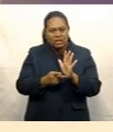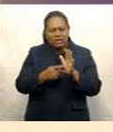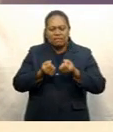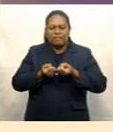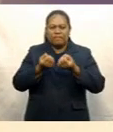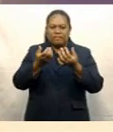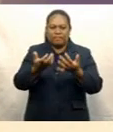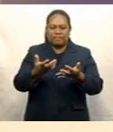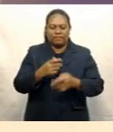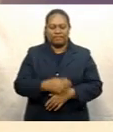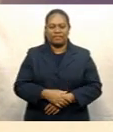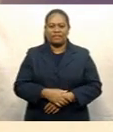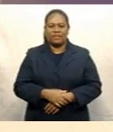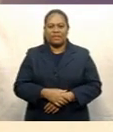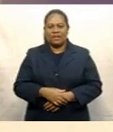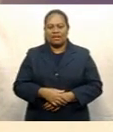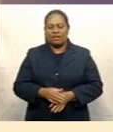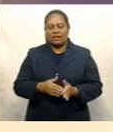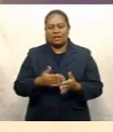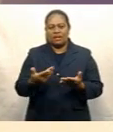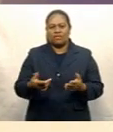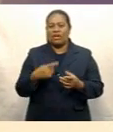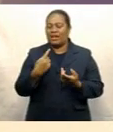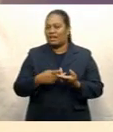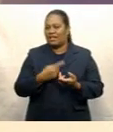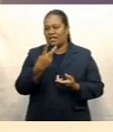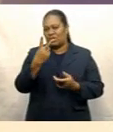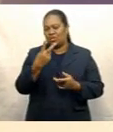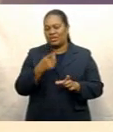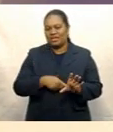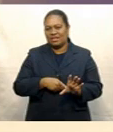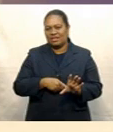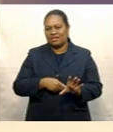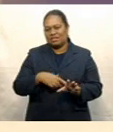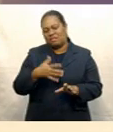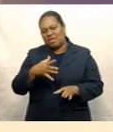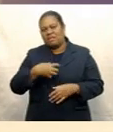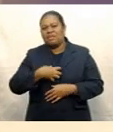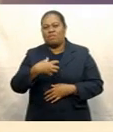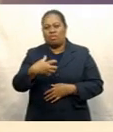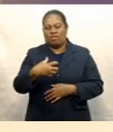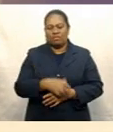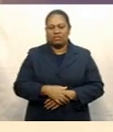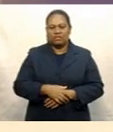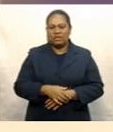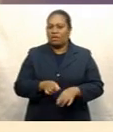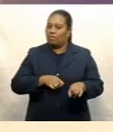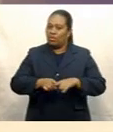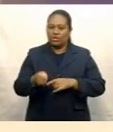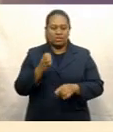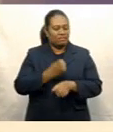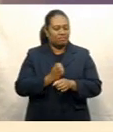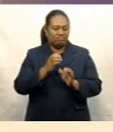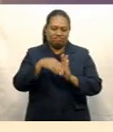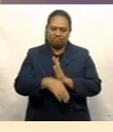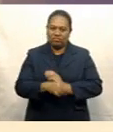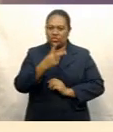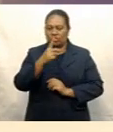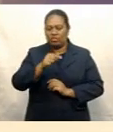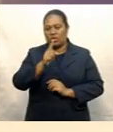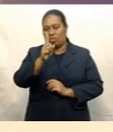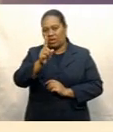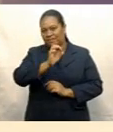keeping rates at historic lows for another 2 years or more. Their unemployment dropped to 5.1% in